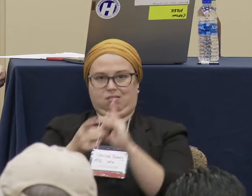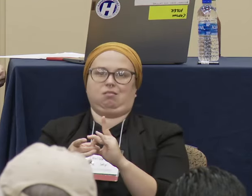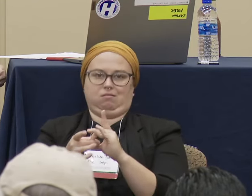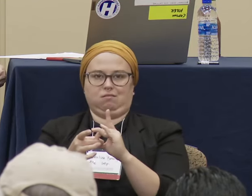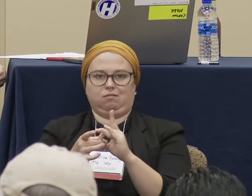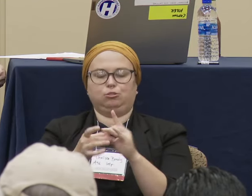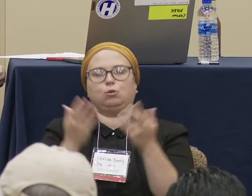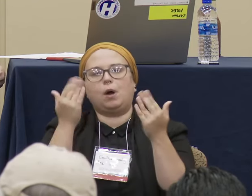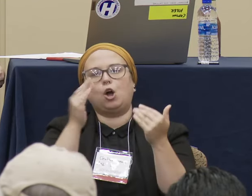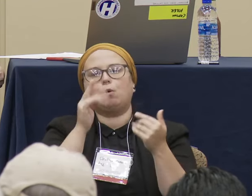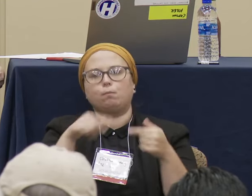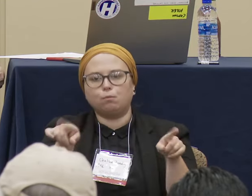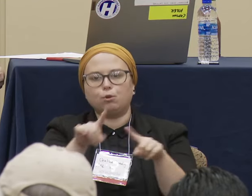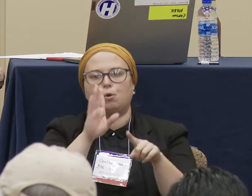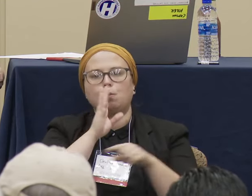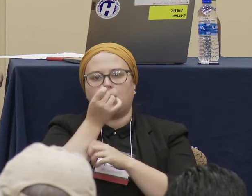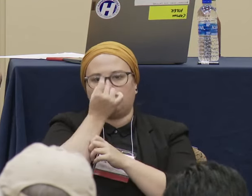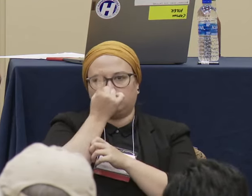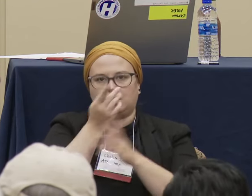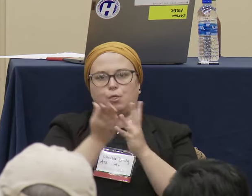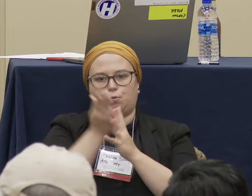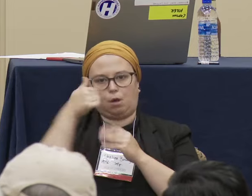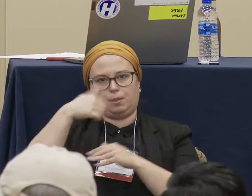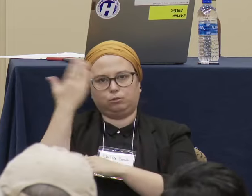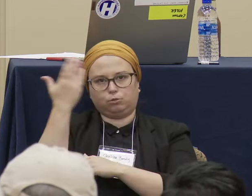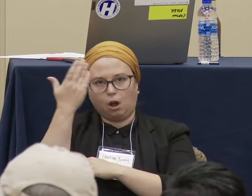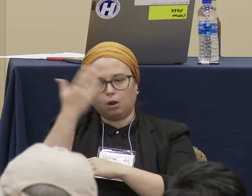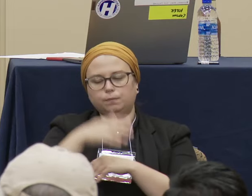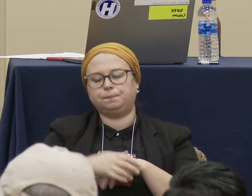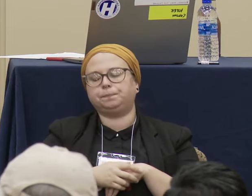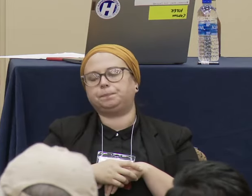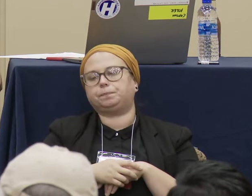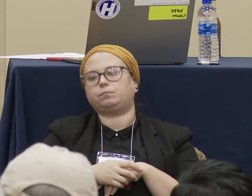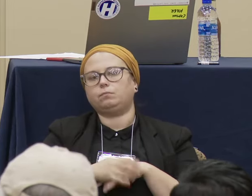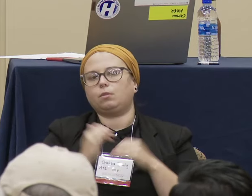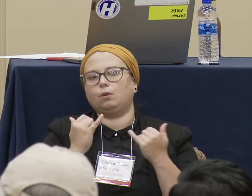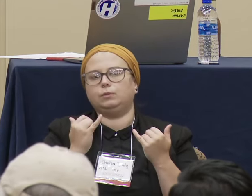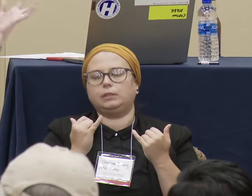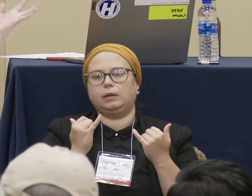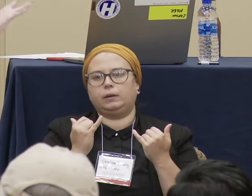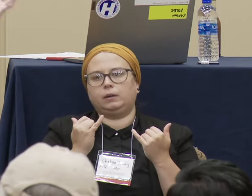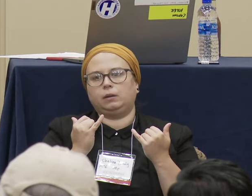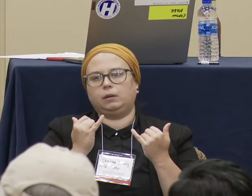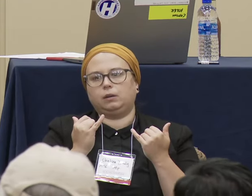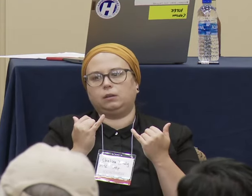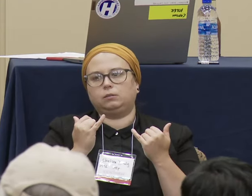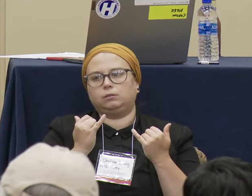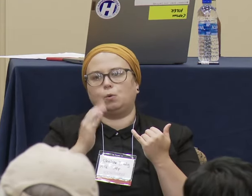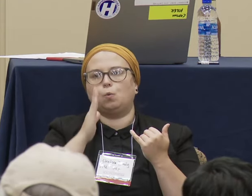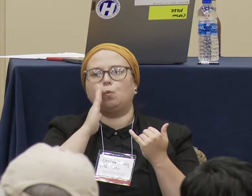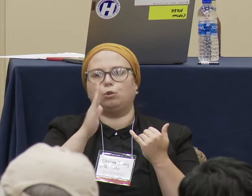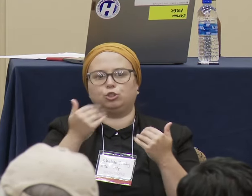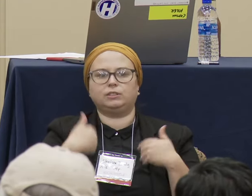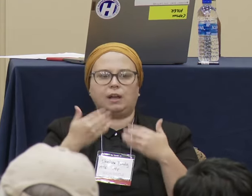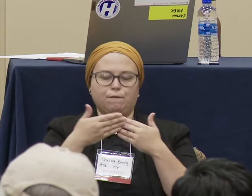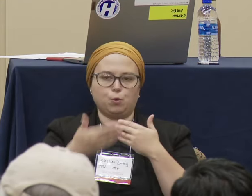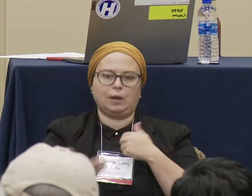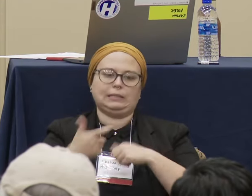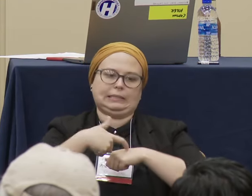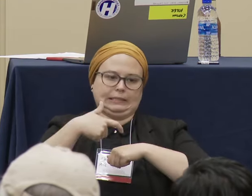throughout the talk. So what I bring to this, and then I'll just give you kind of the rest of the time is like the